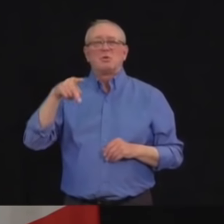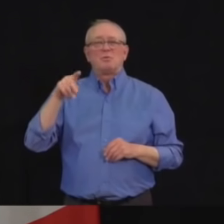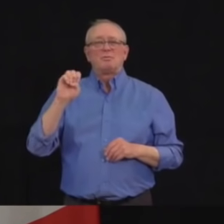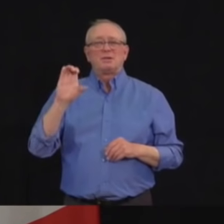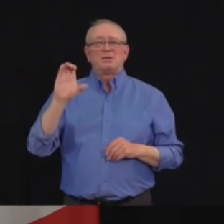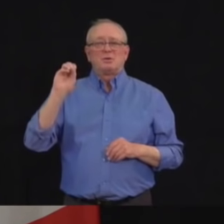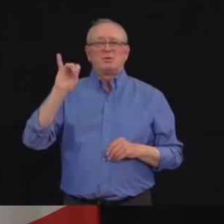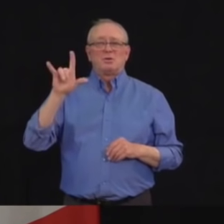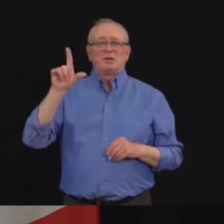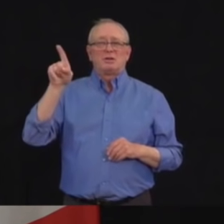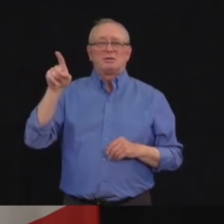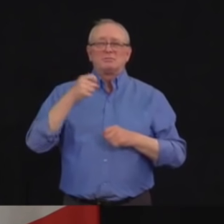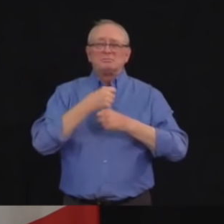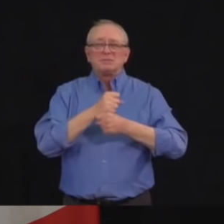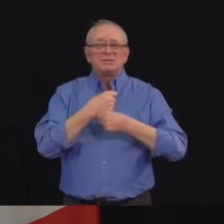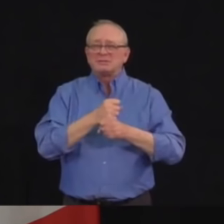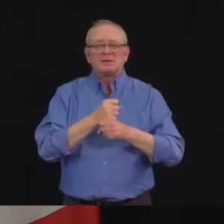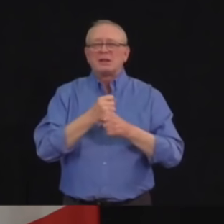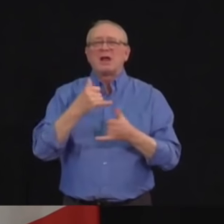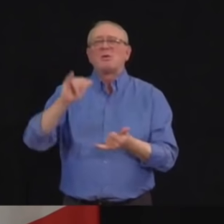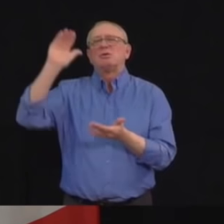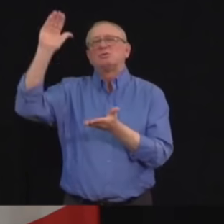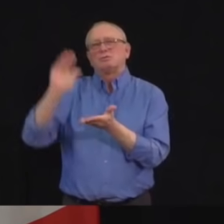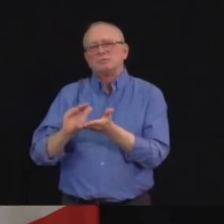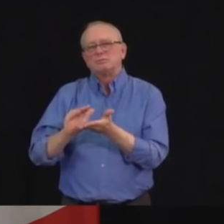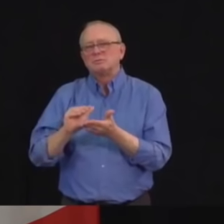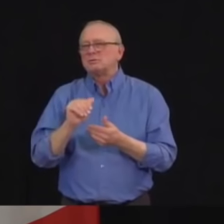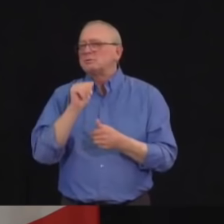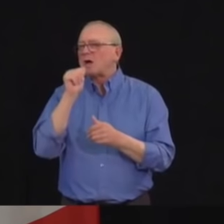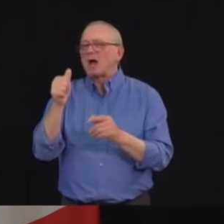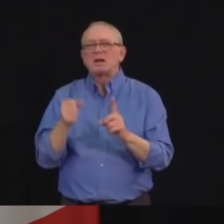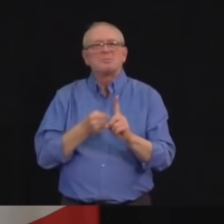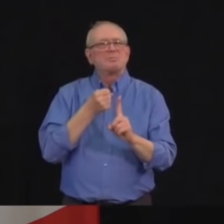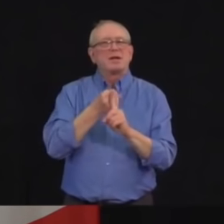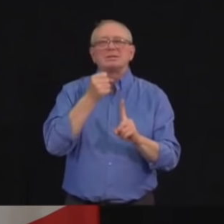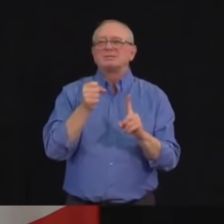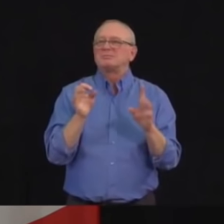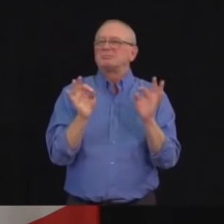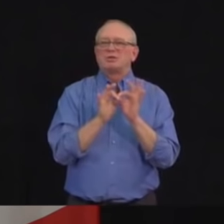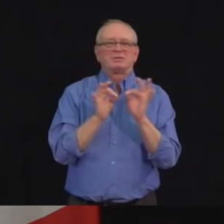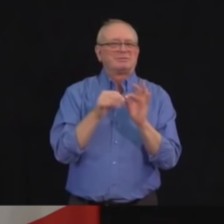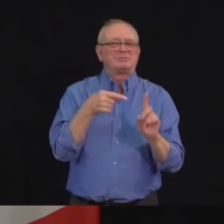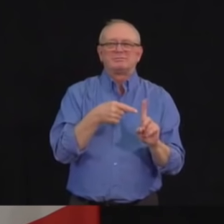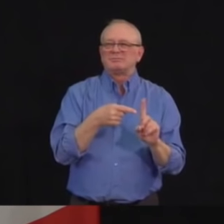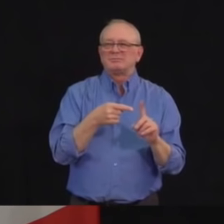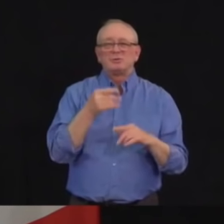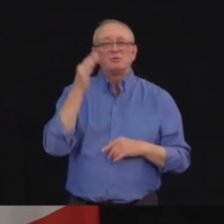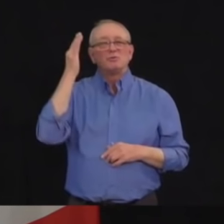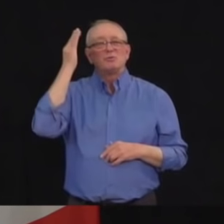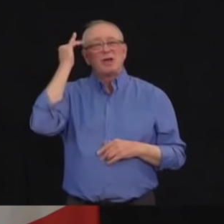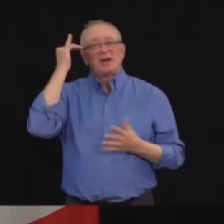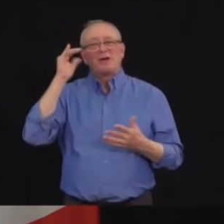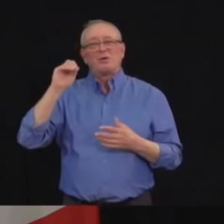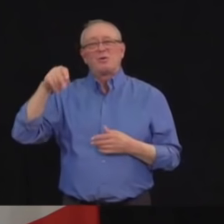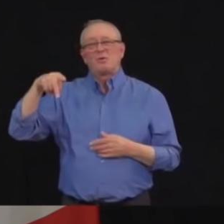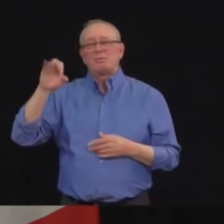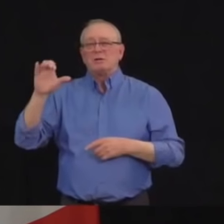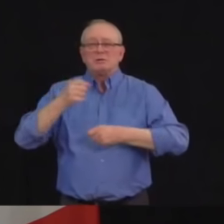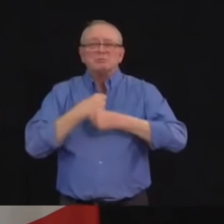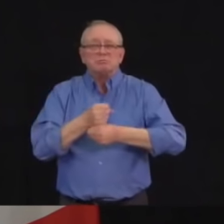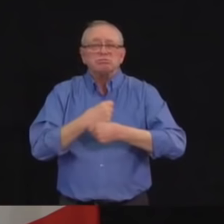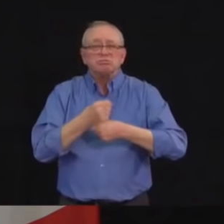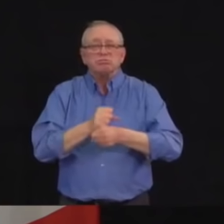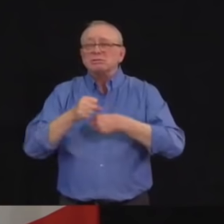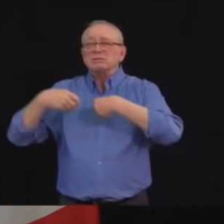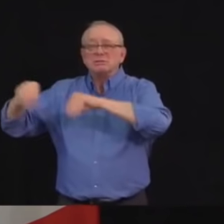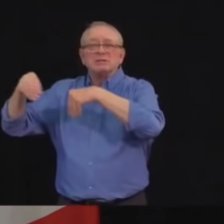no impact on global prices because of the surge of supply from OPEC Plus in the last month in the face